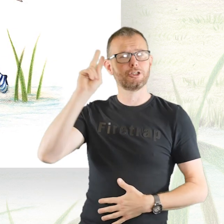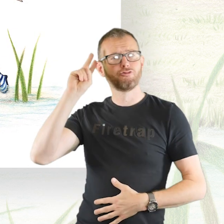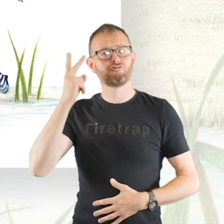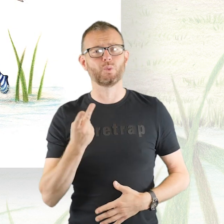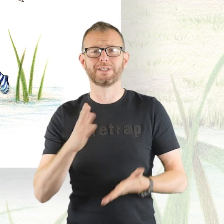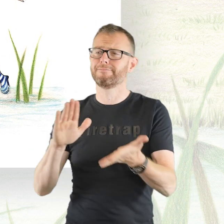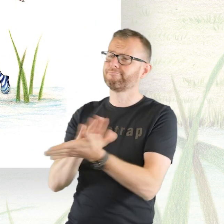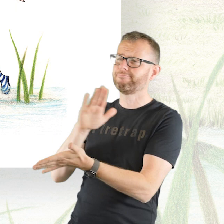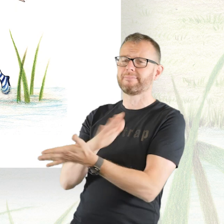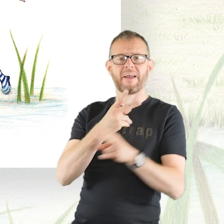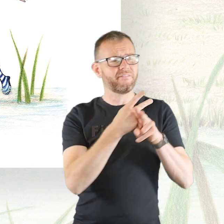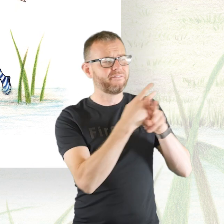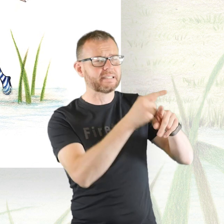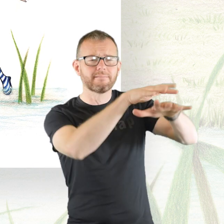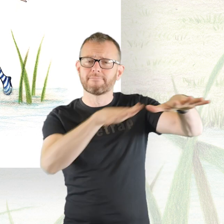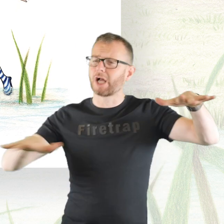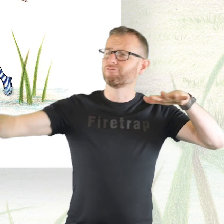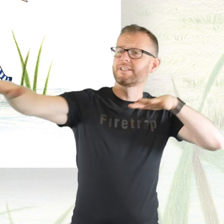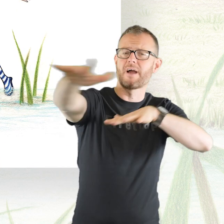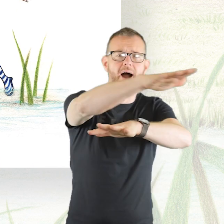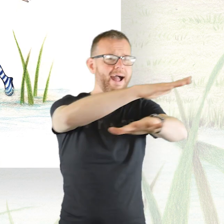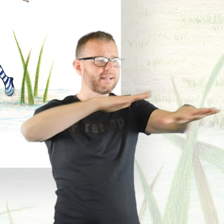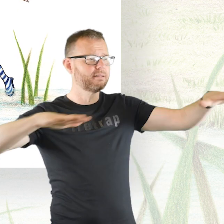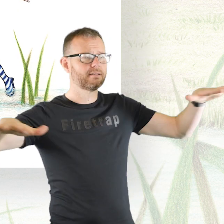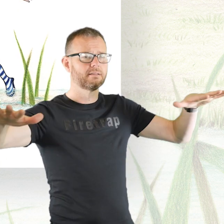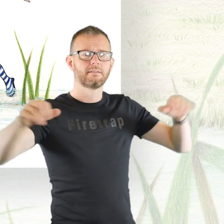Alex and Rosie enjoyed visiting the countryside.